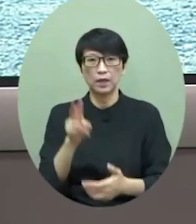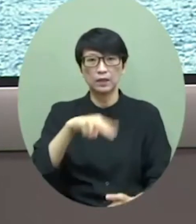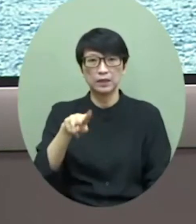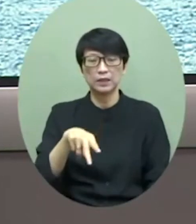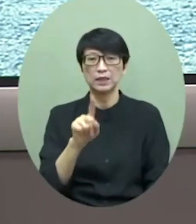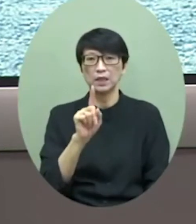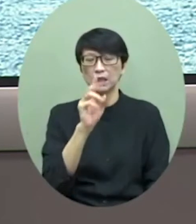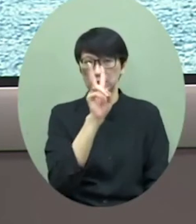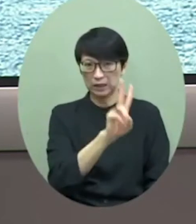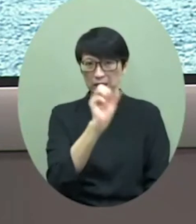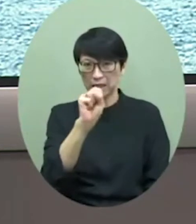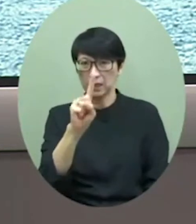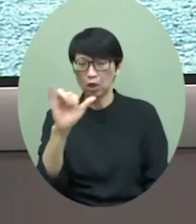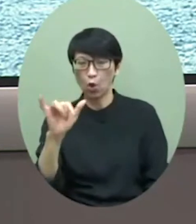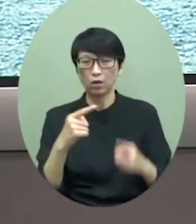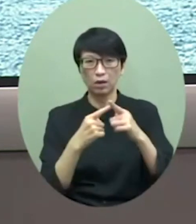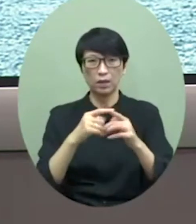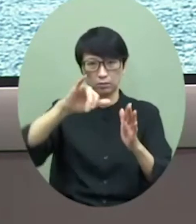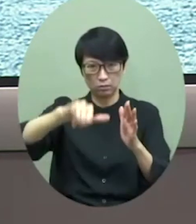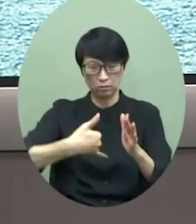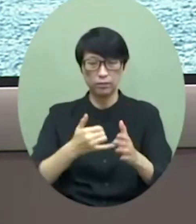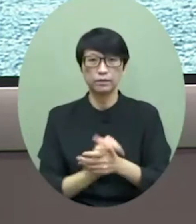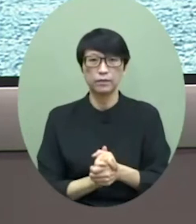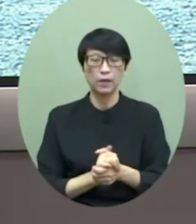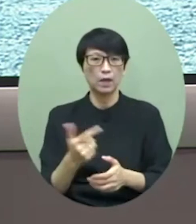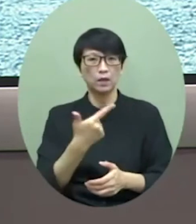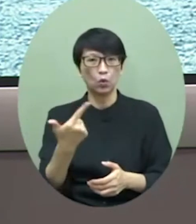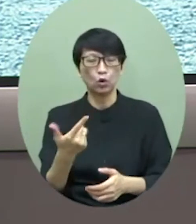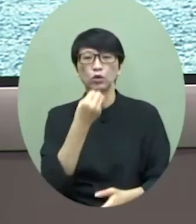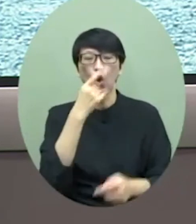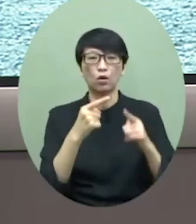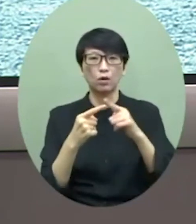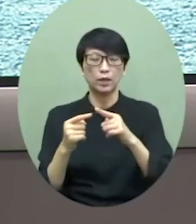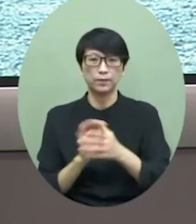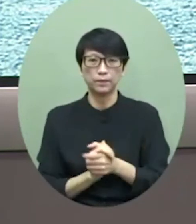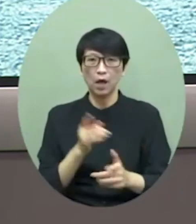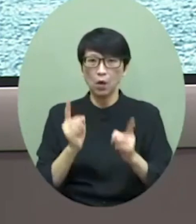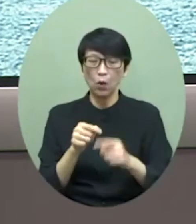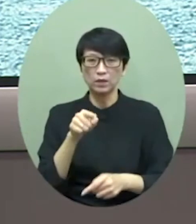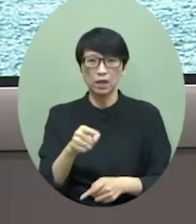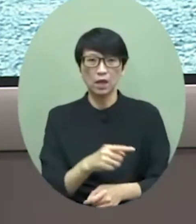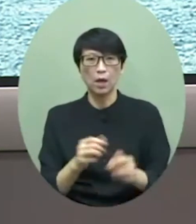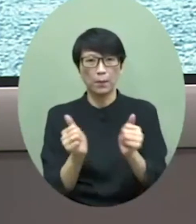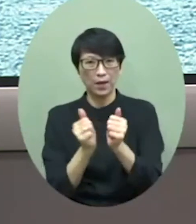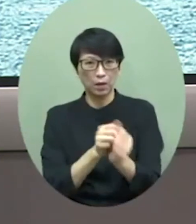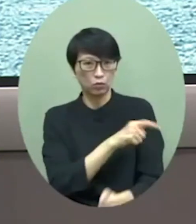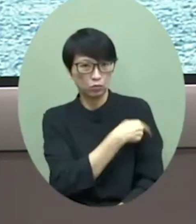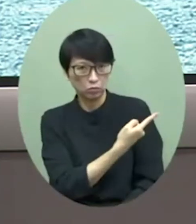land, and by sea. And then by this month, the numbers dropped to 2016, and most of